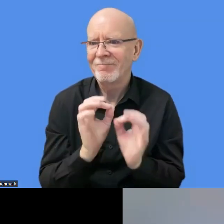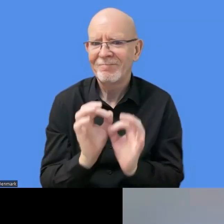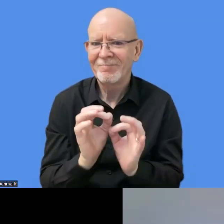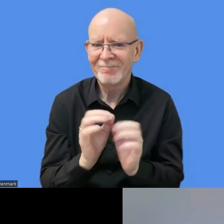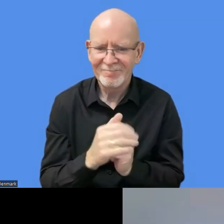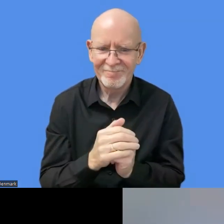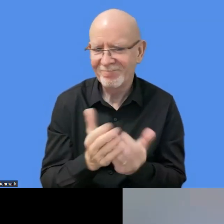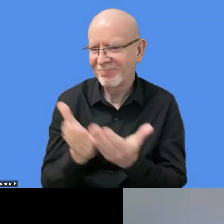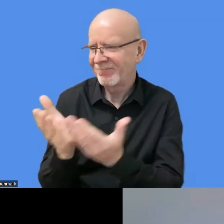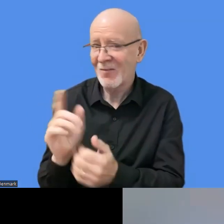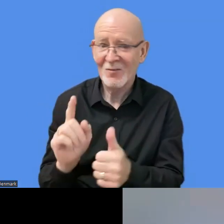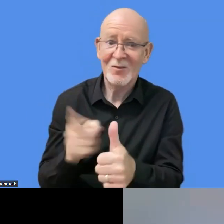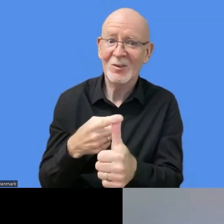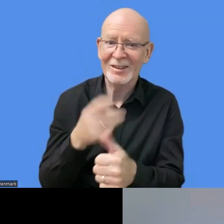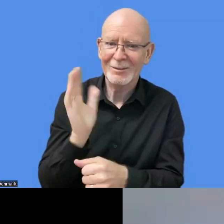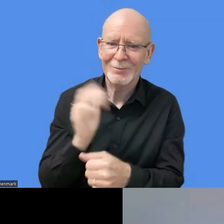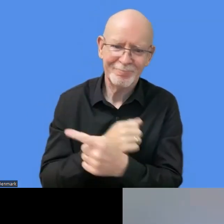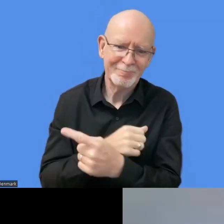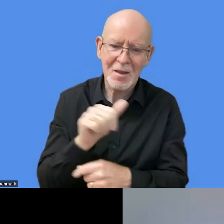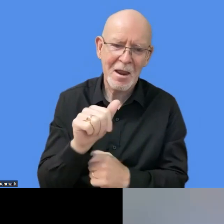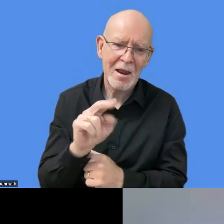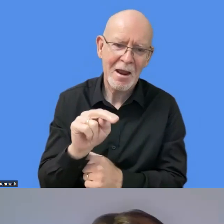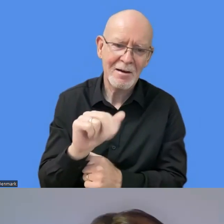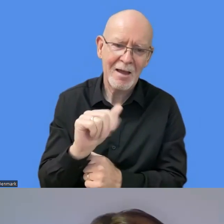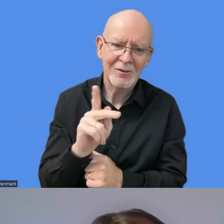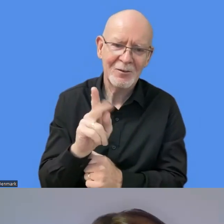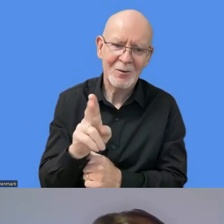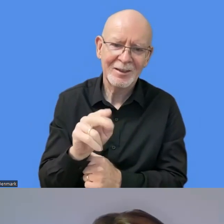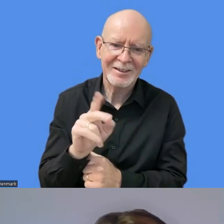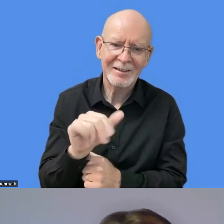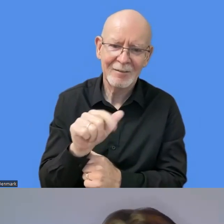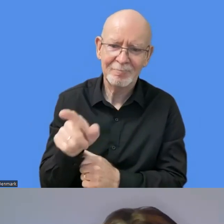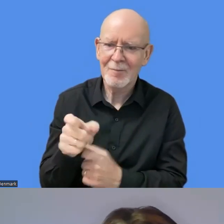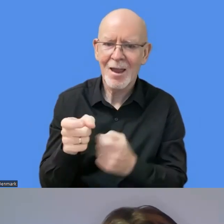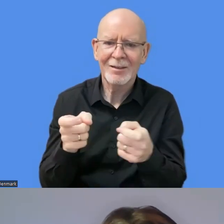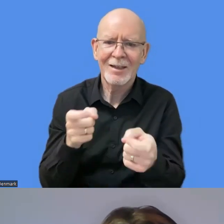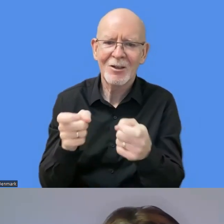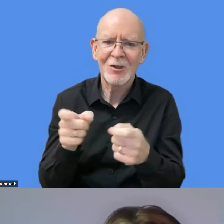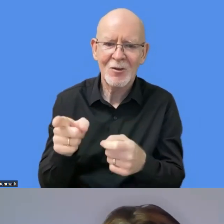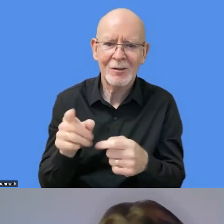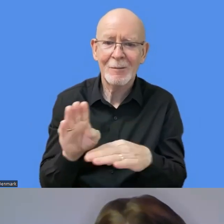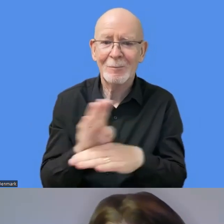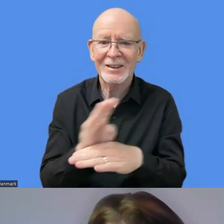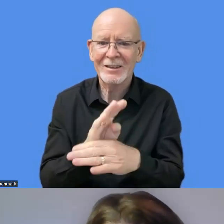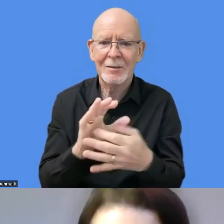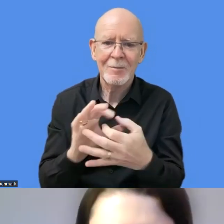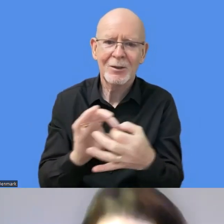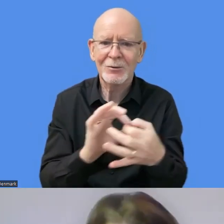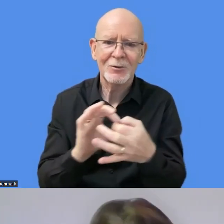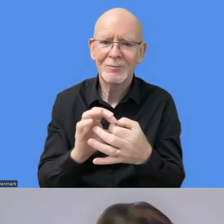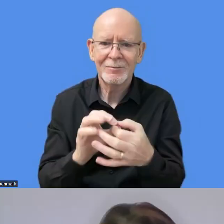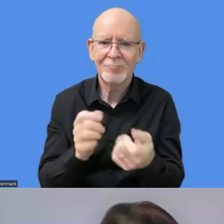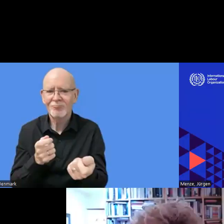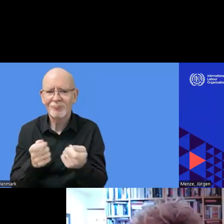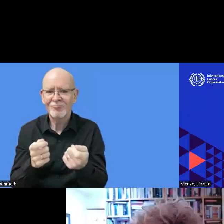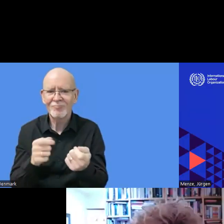us Susan Scott Parker. She's wearing many hats. Today, she's wearing the hat as Zero Project Ambassador. And also Neil